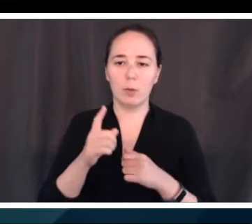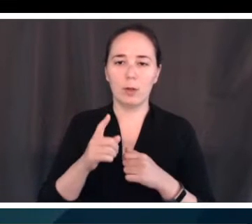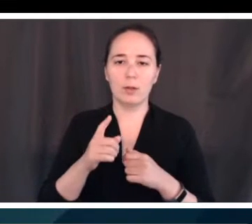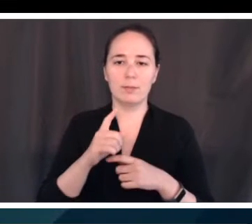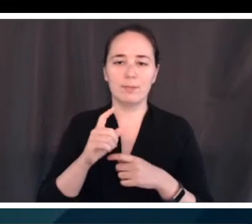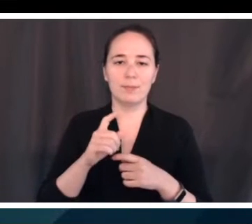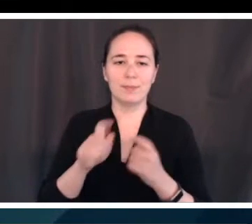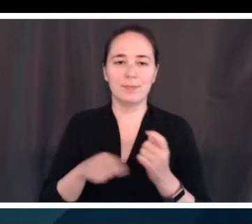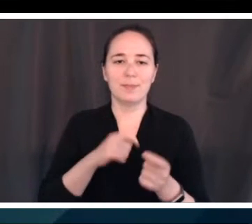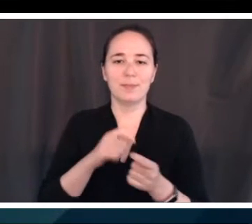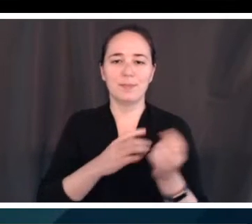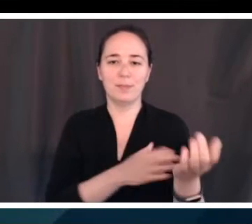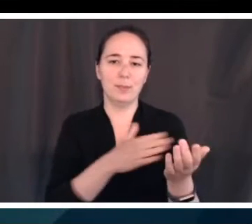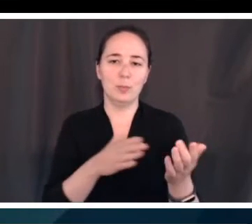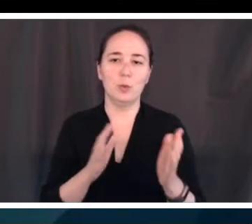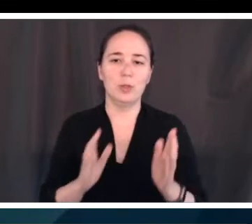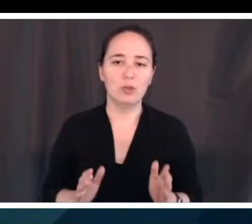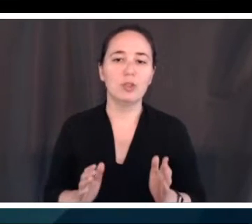It's something where